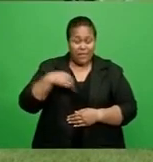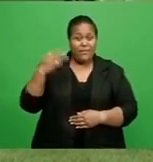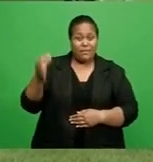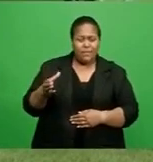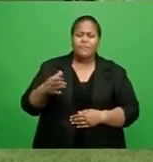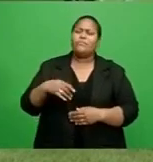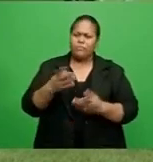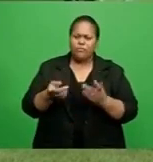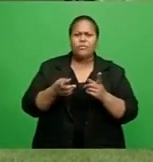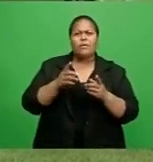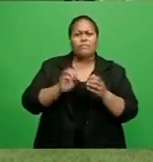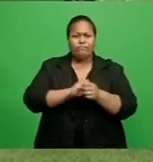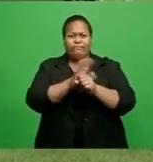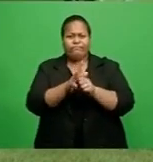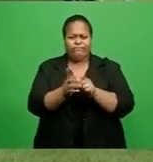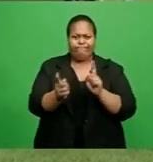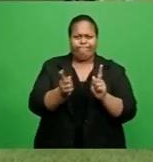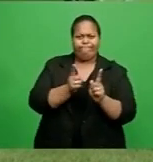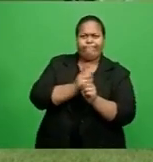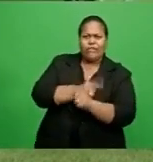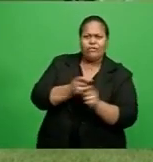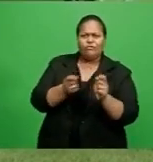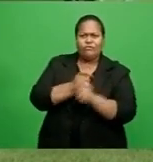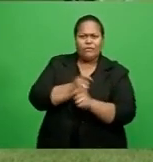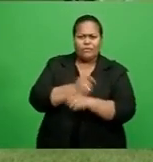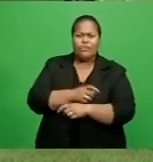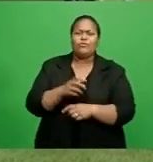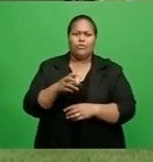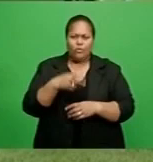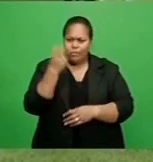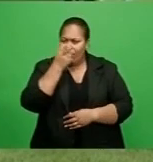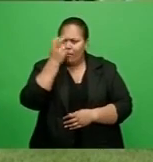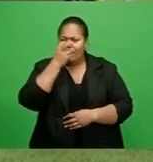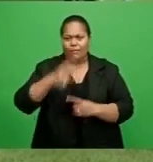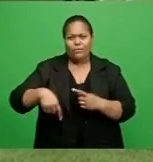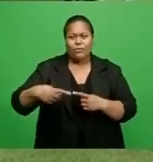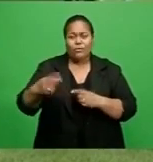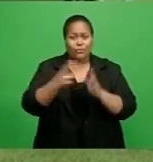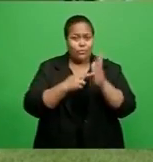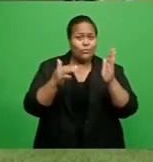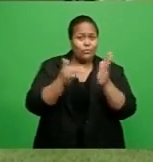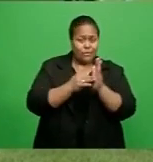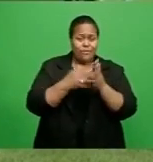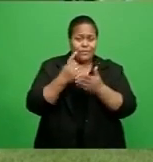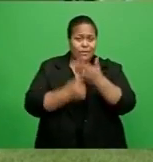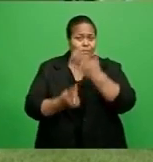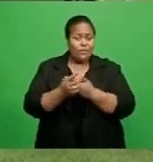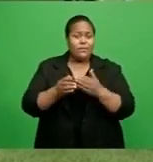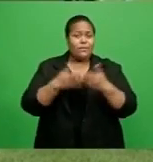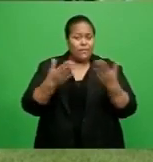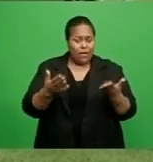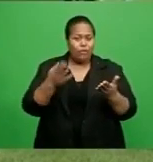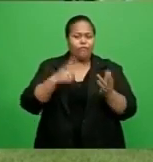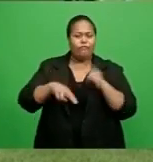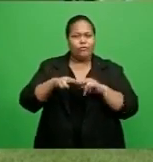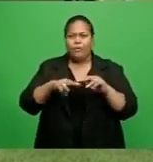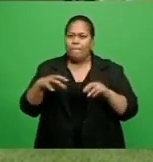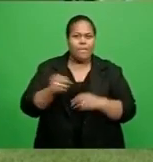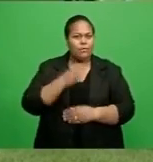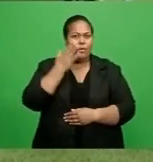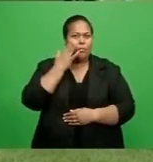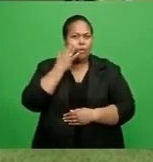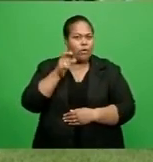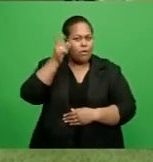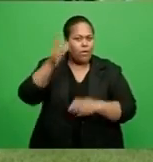situation and they continue to make necessary observations. New Zealand's current situation only raises Fiji's awareness level and the need